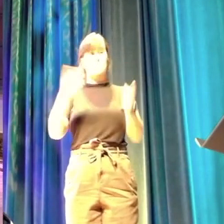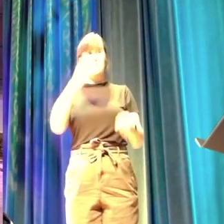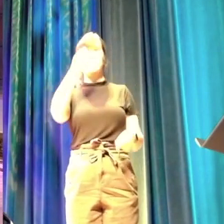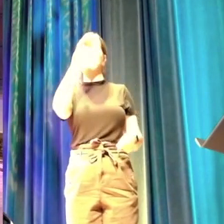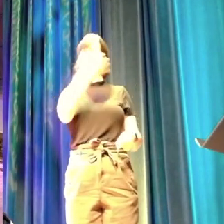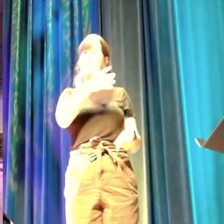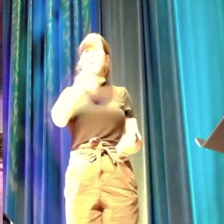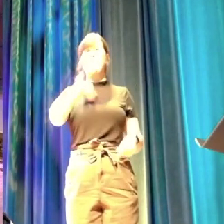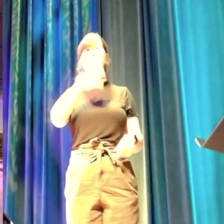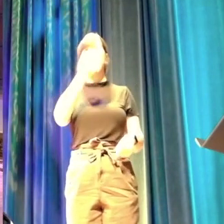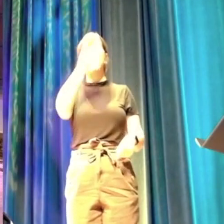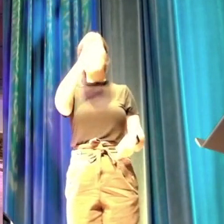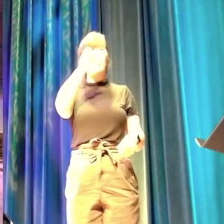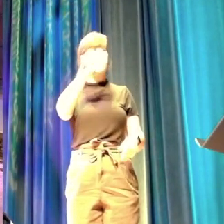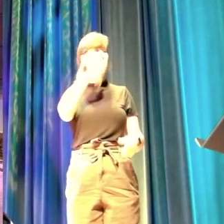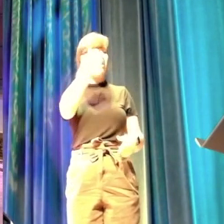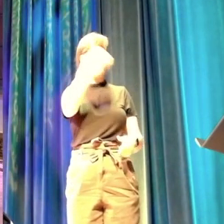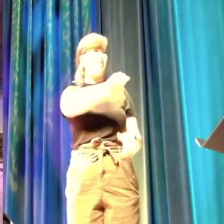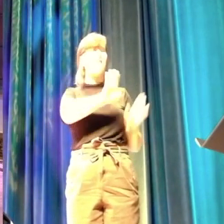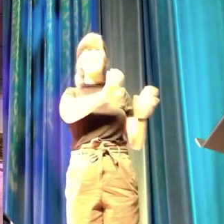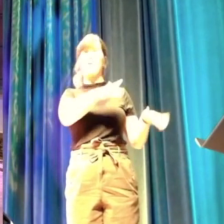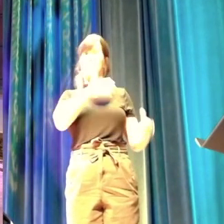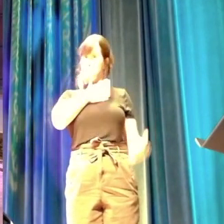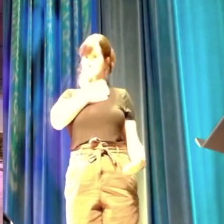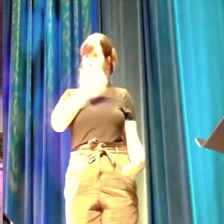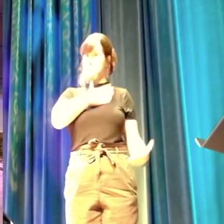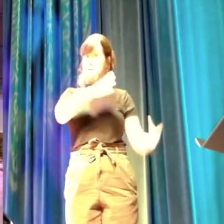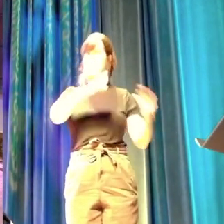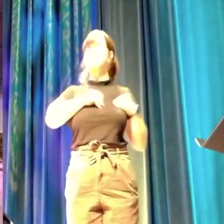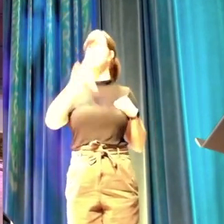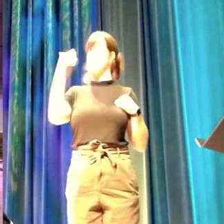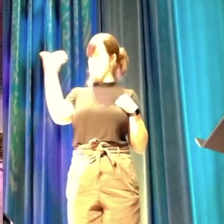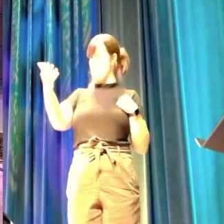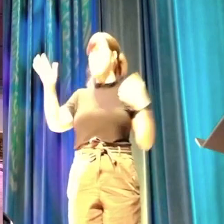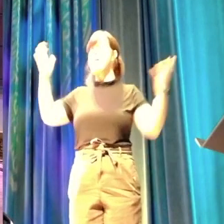to turn that down. But I would love.